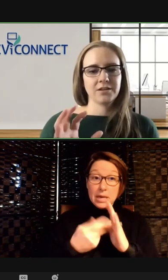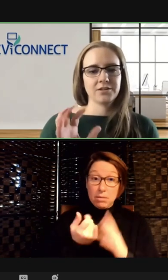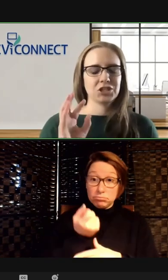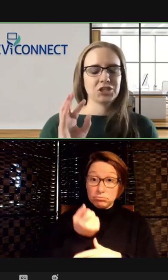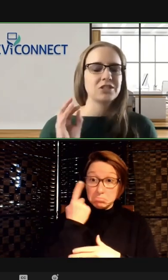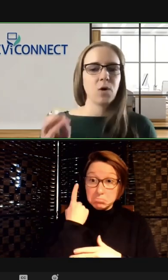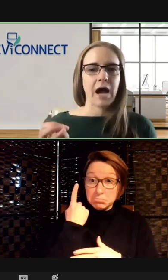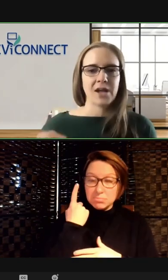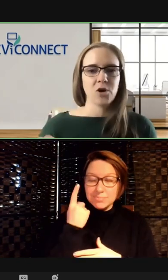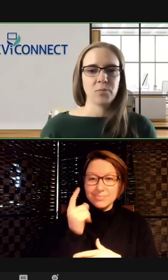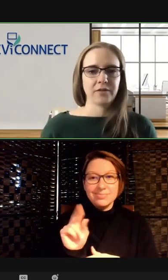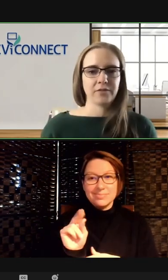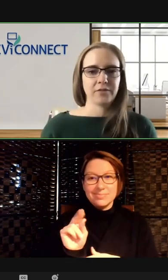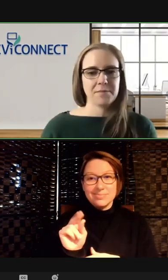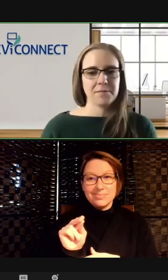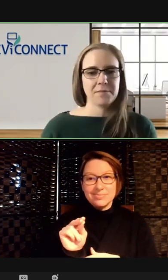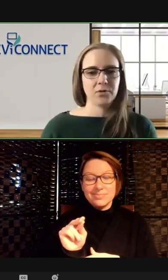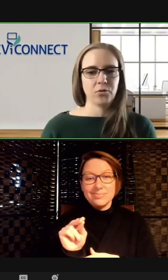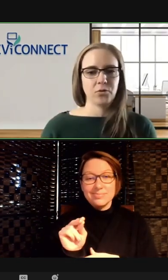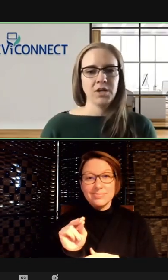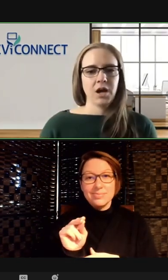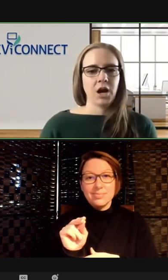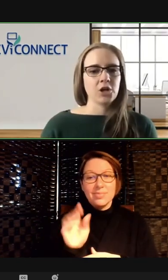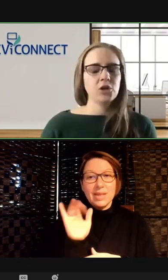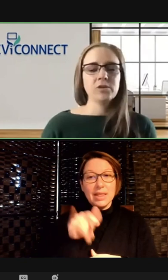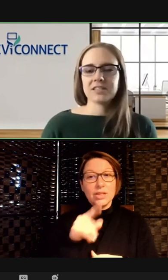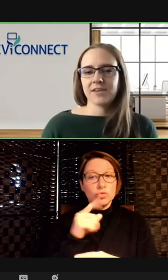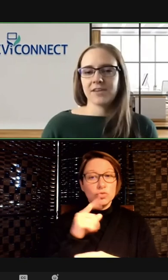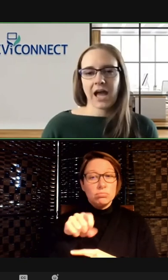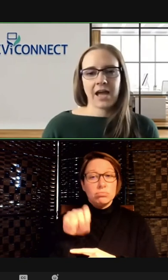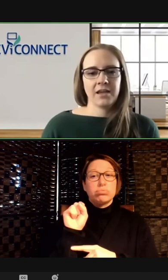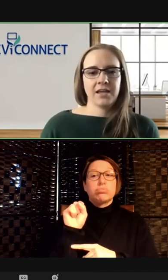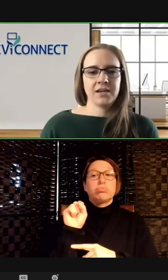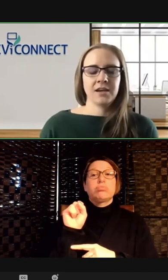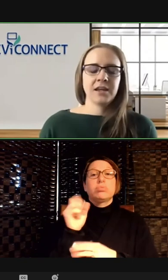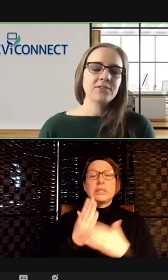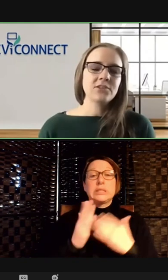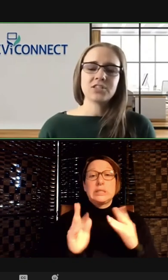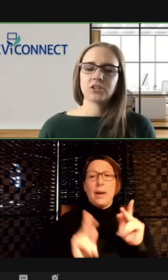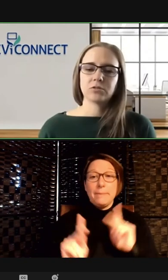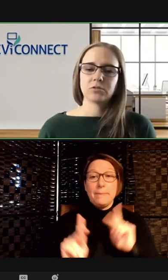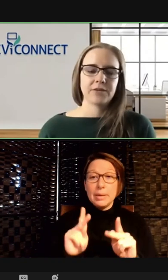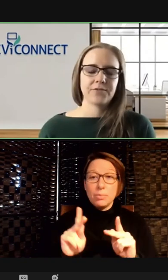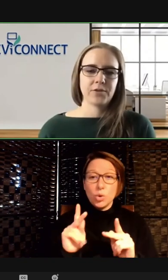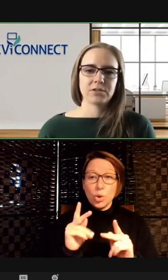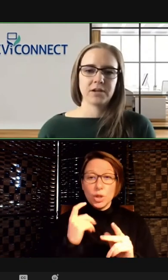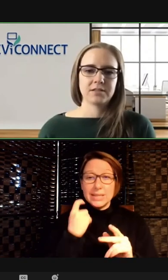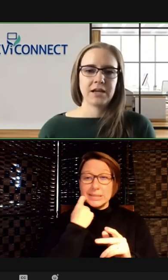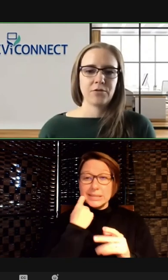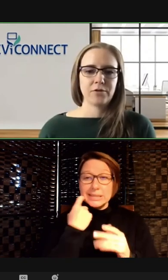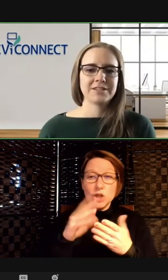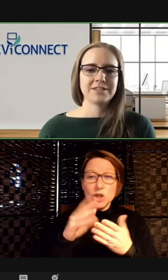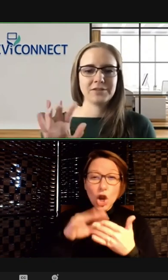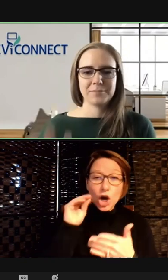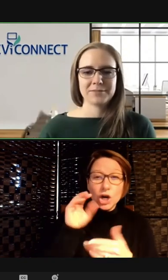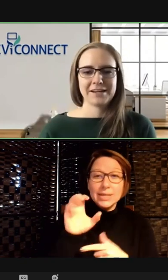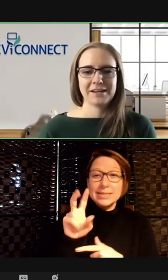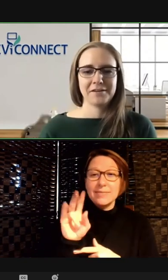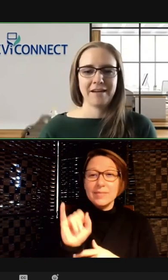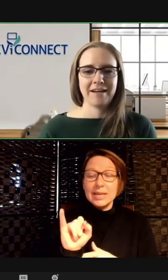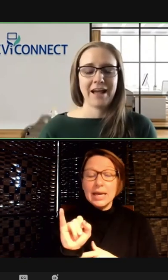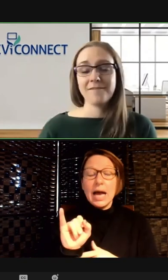really just so eye-opening for so many people who are new to CVI, and even just a good reminder for those of us. I know there are